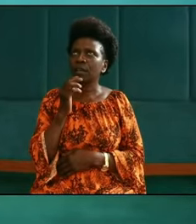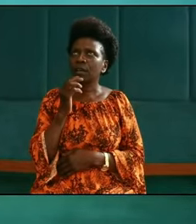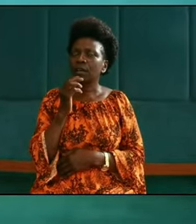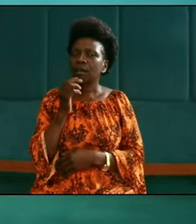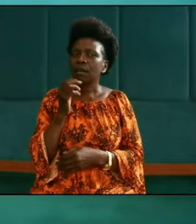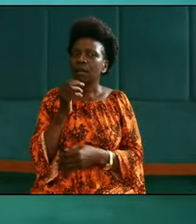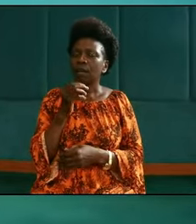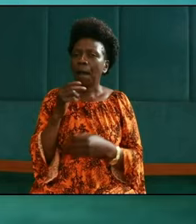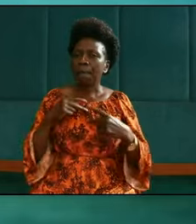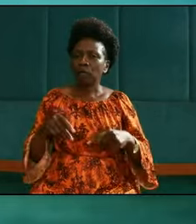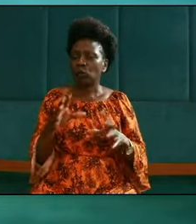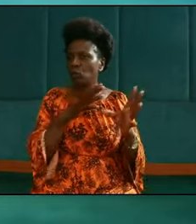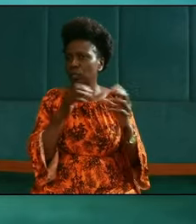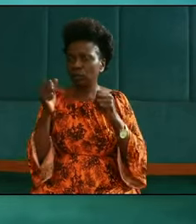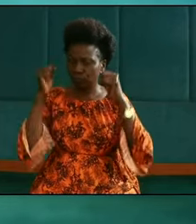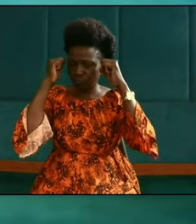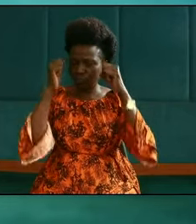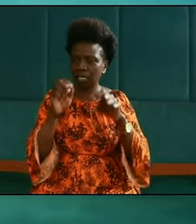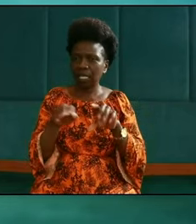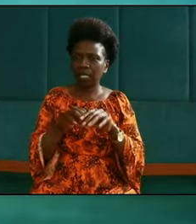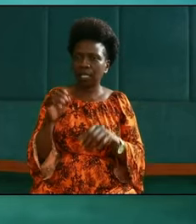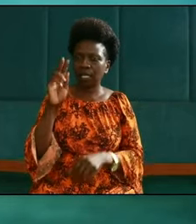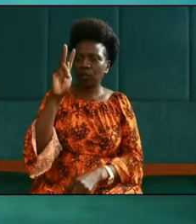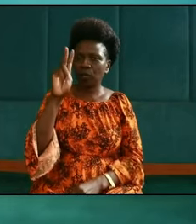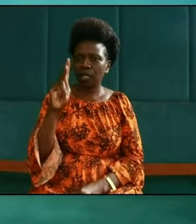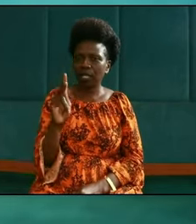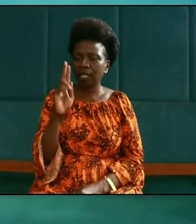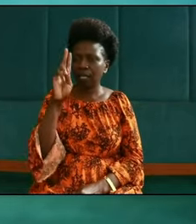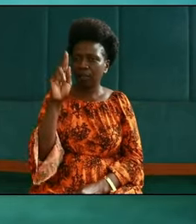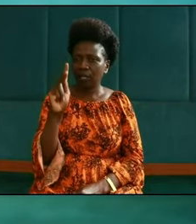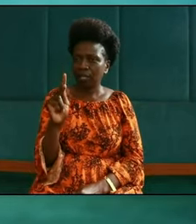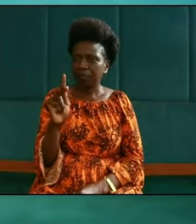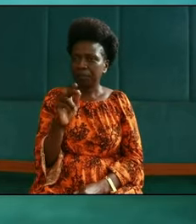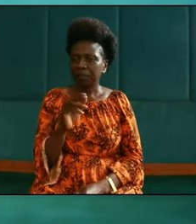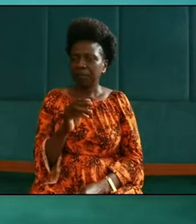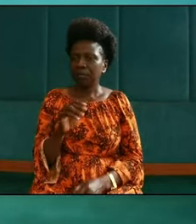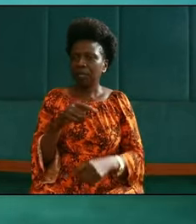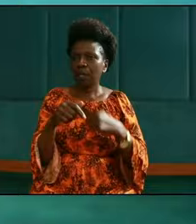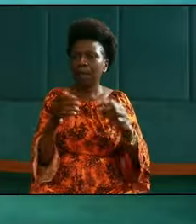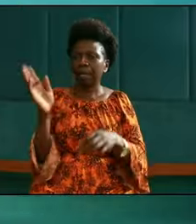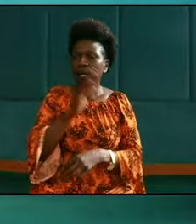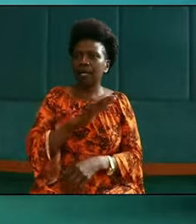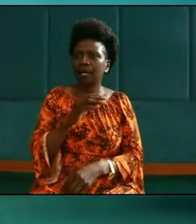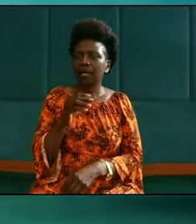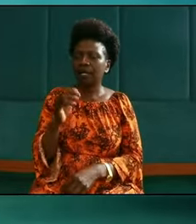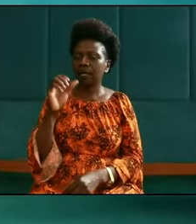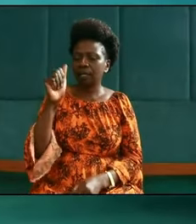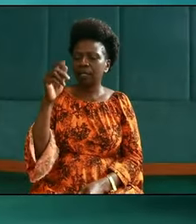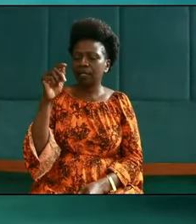fellow who went to study in UK, and he came back as Attorney General. He used to